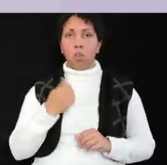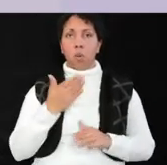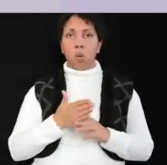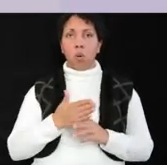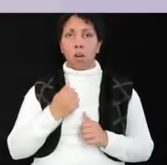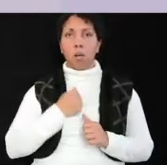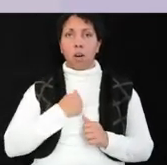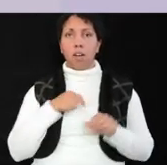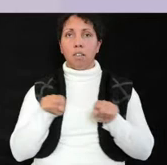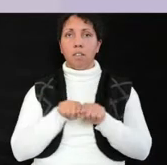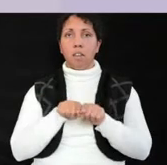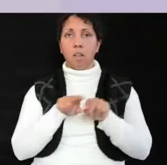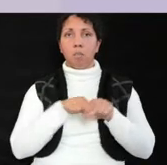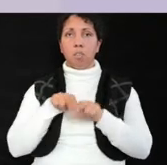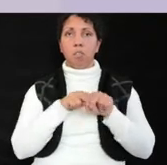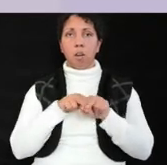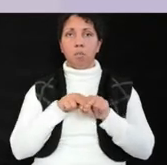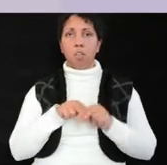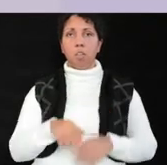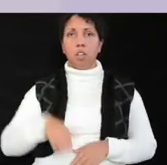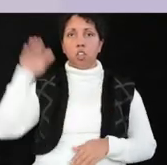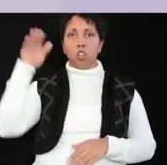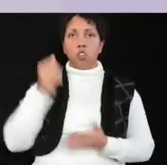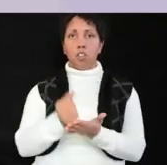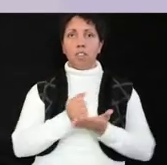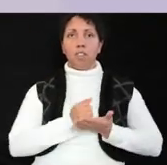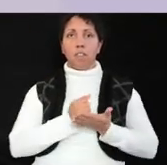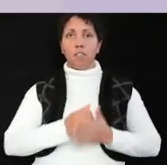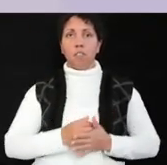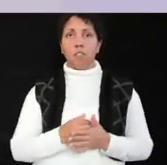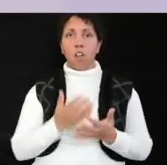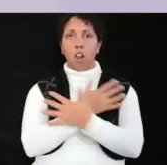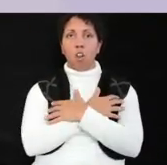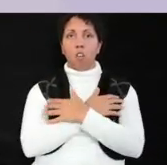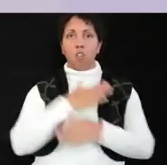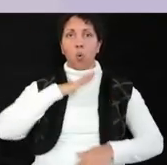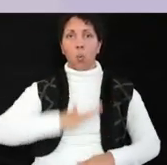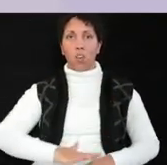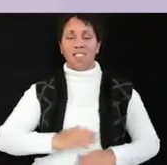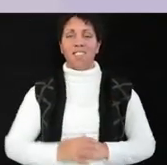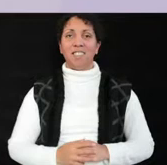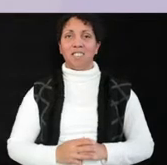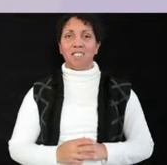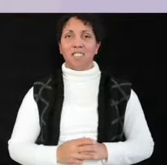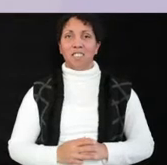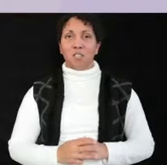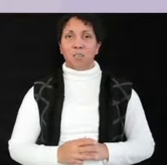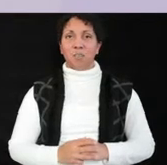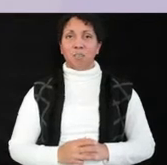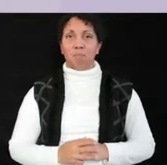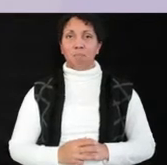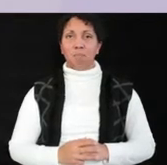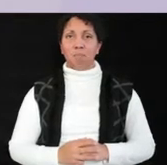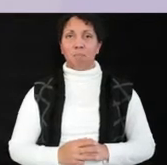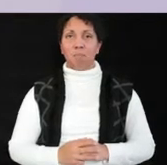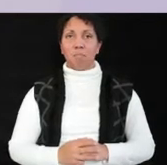job is to be like a parent, making sure children are safe, feel loved and wanted. I also help them do